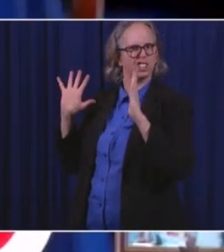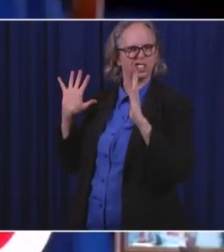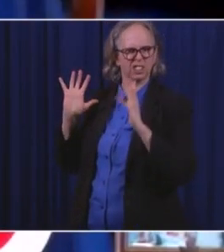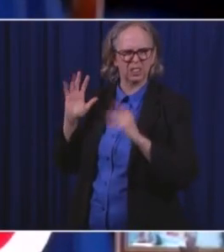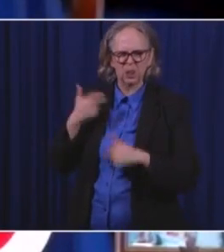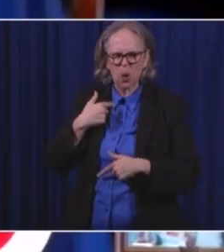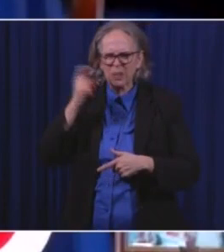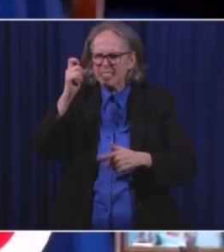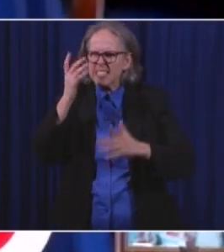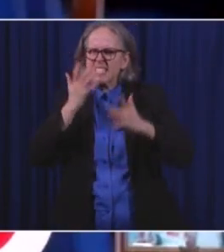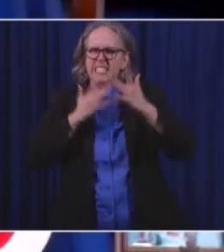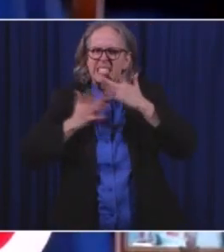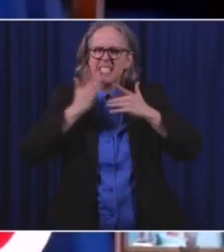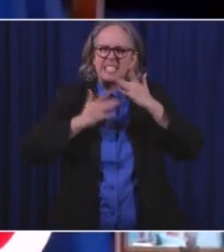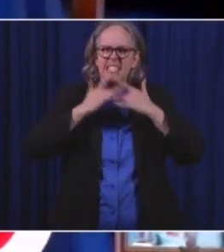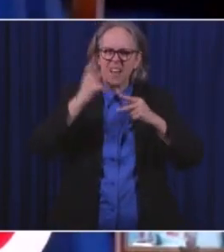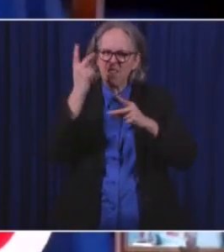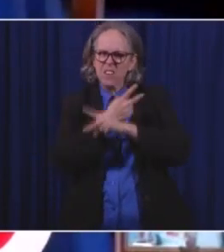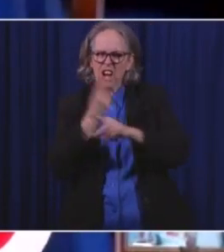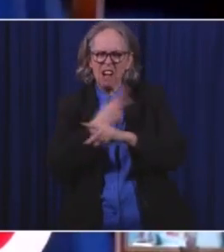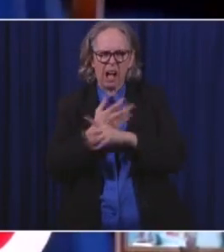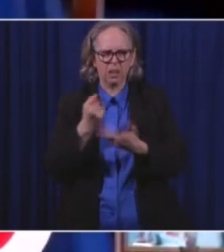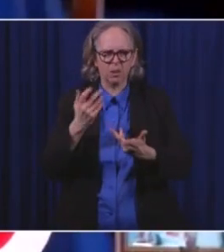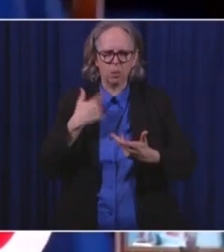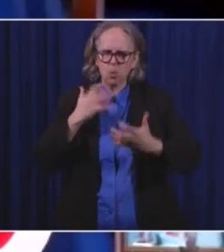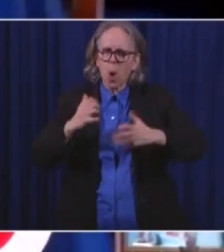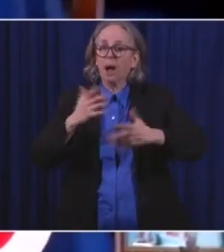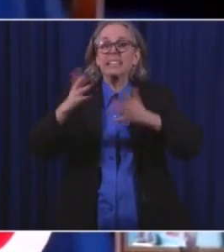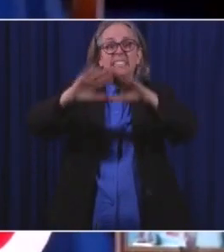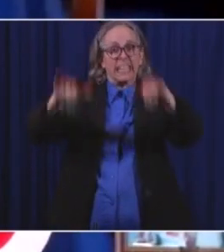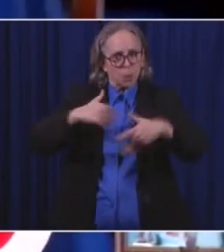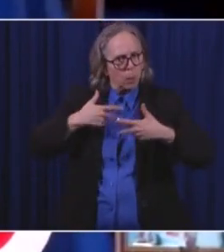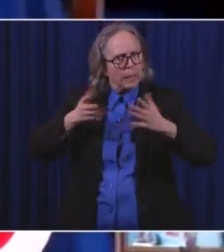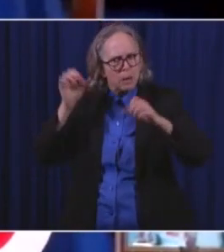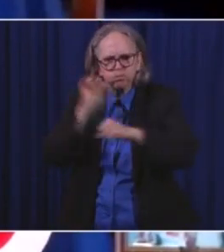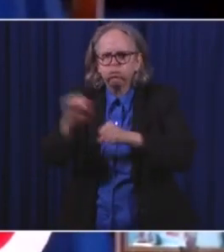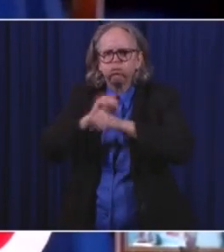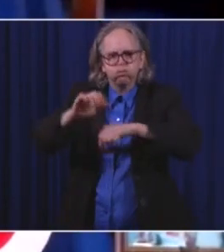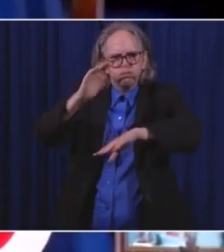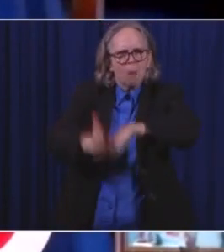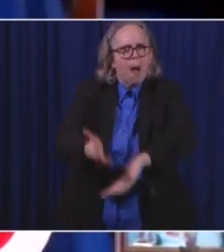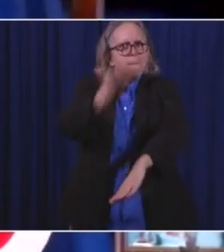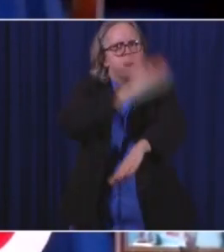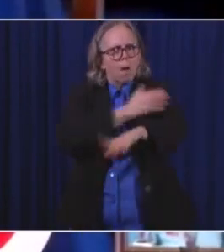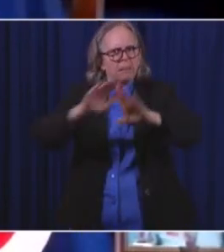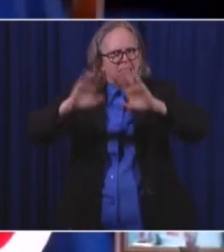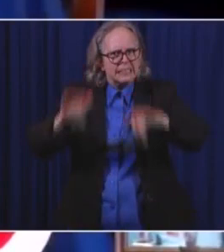upgraded, we've continued to try to upgrade the technology at the